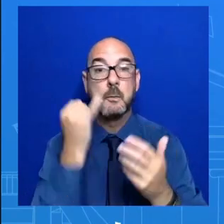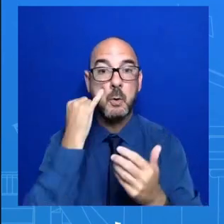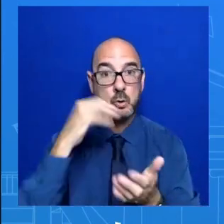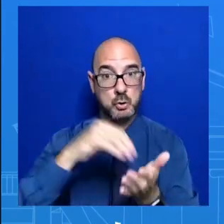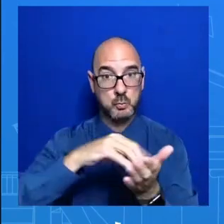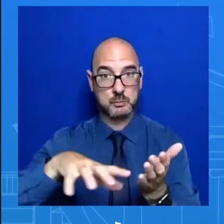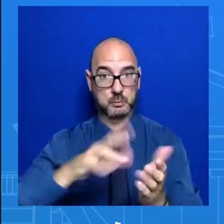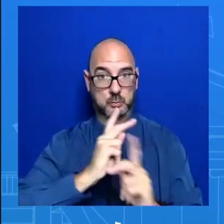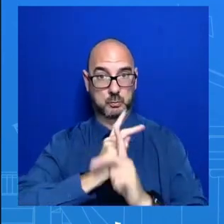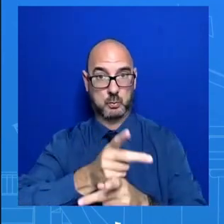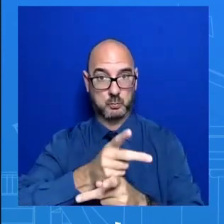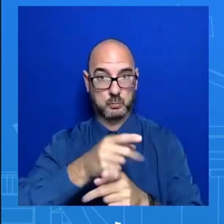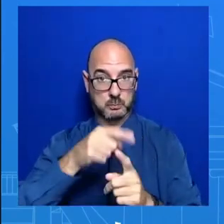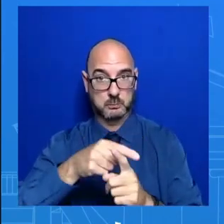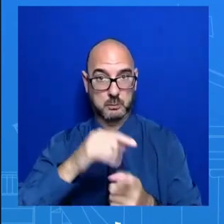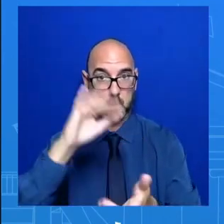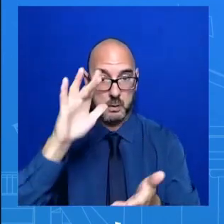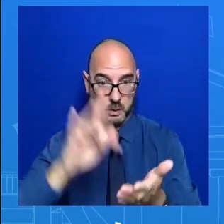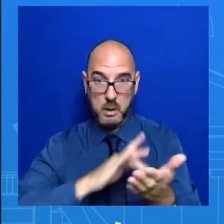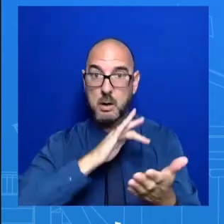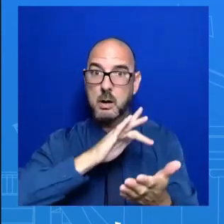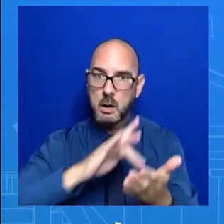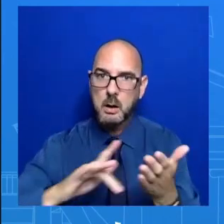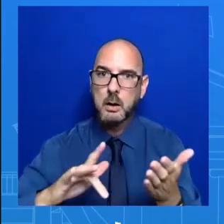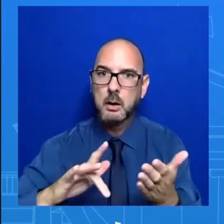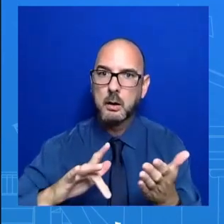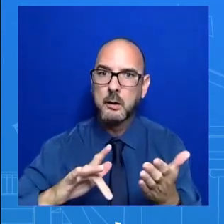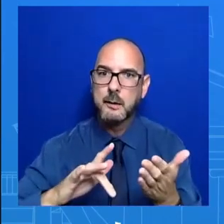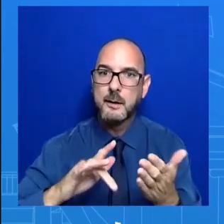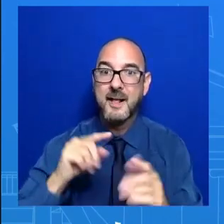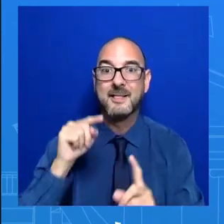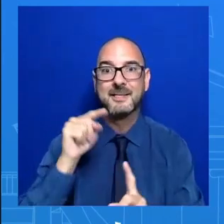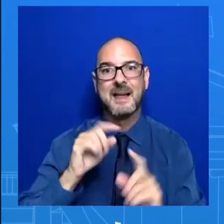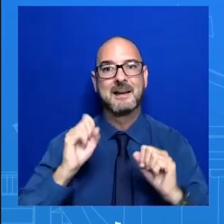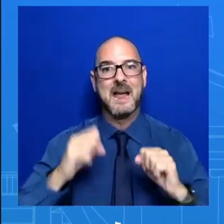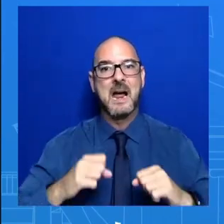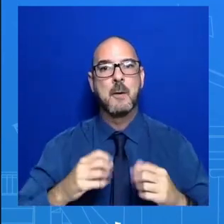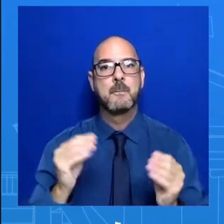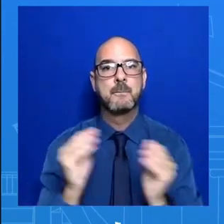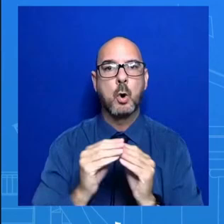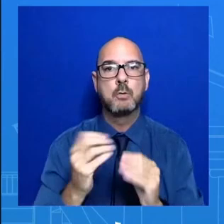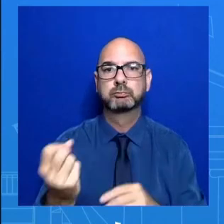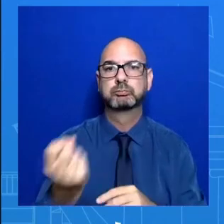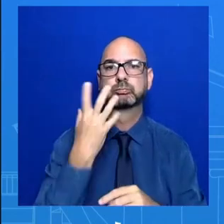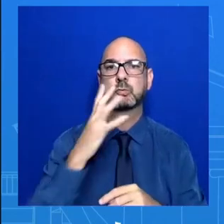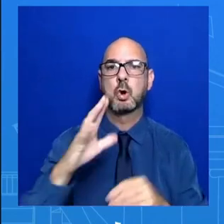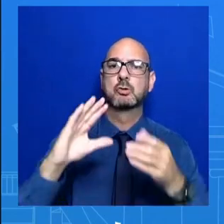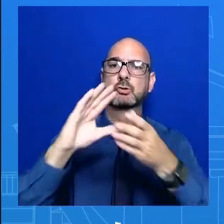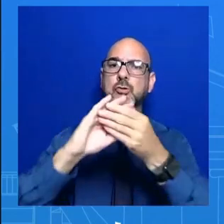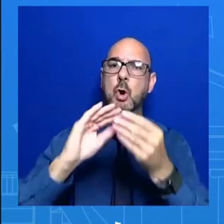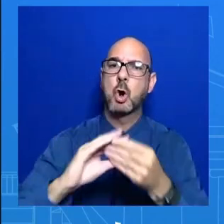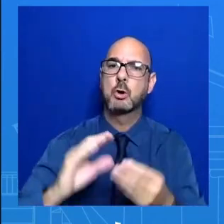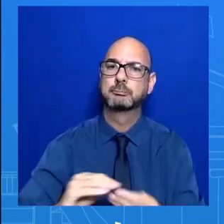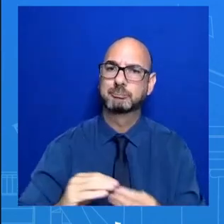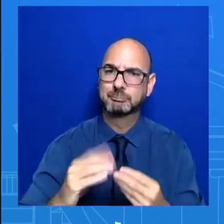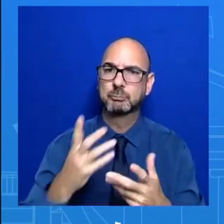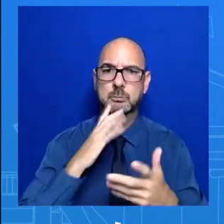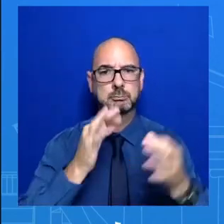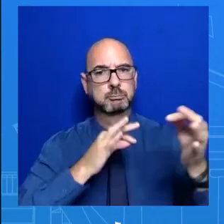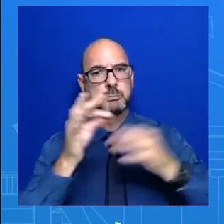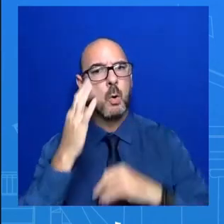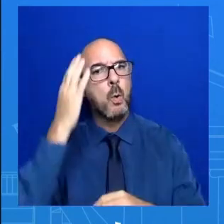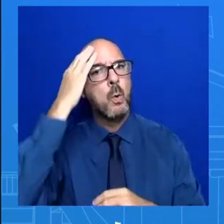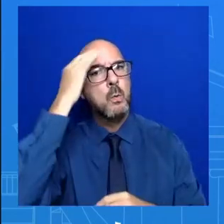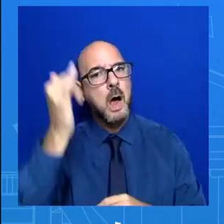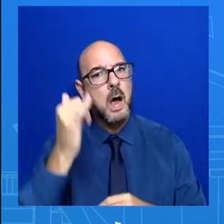announcements from the president, they have an opportunity to tell their story. They have an opportunity to say why this matters to them. And